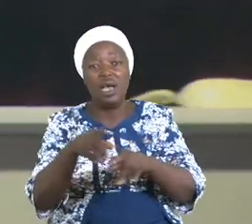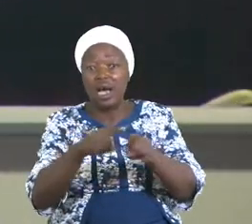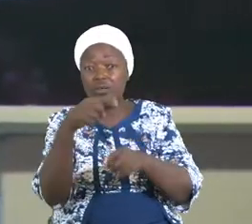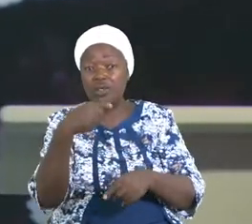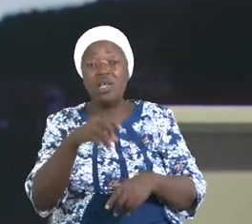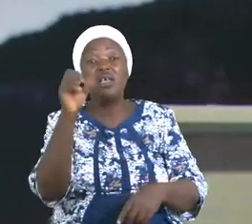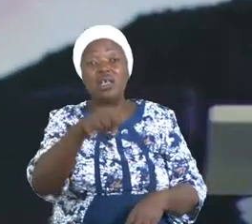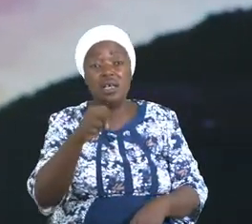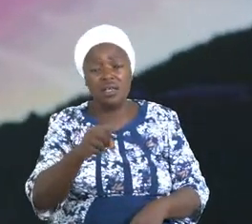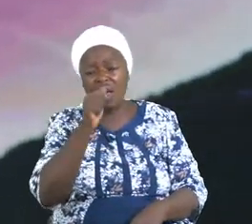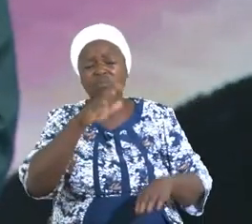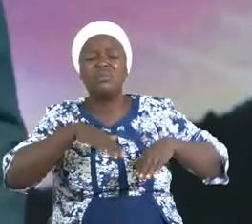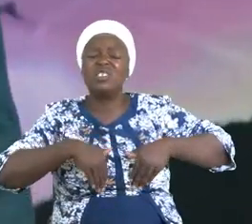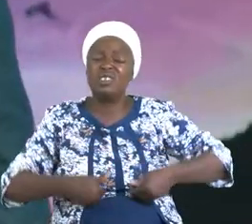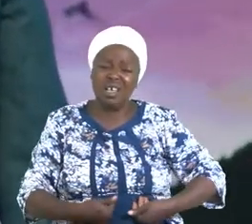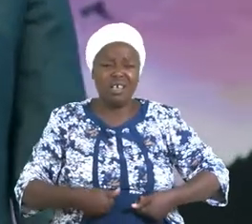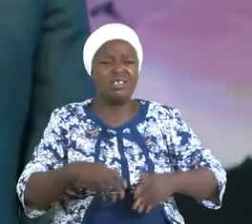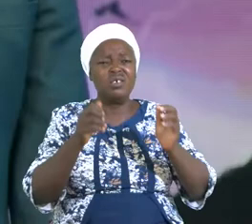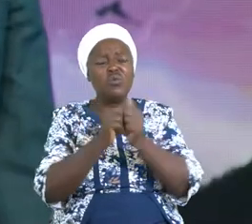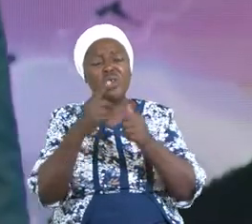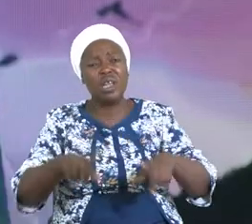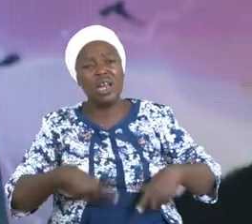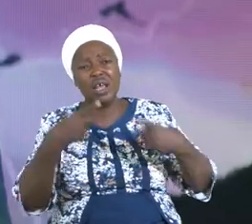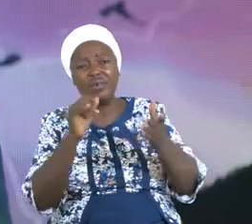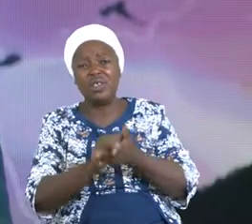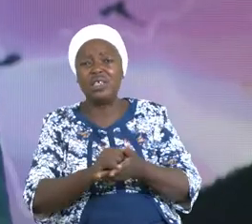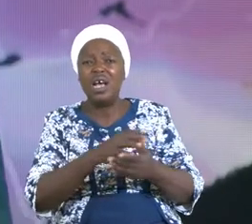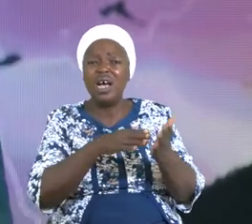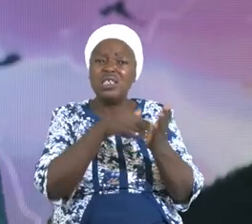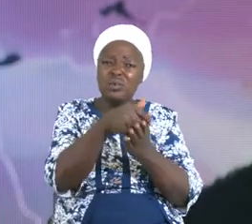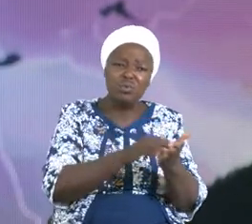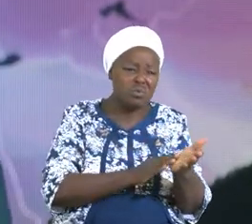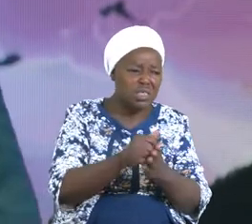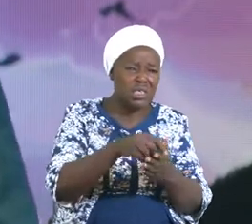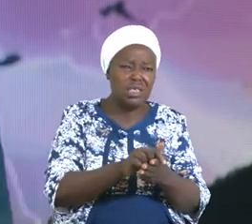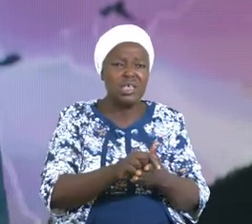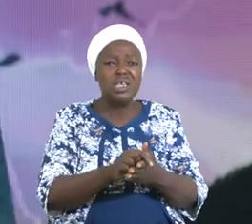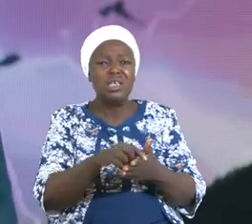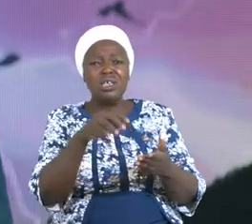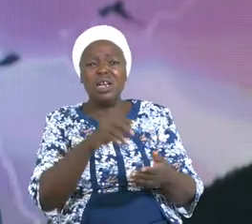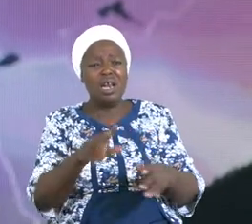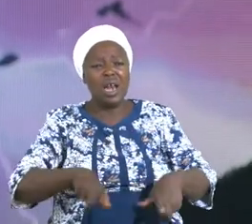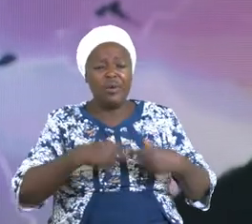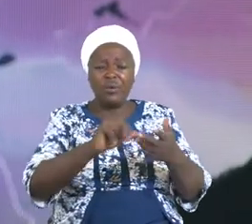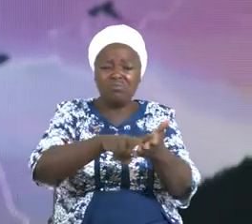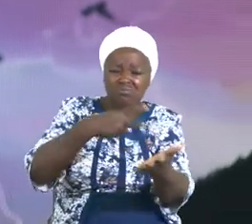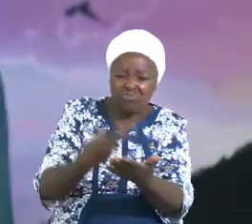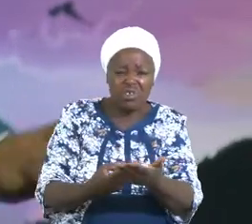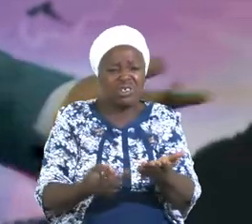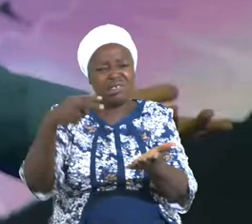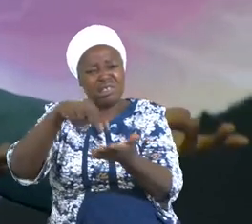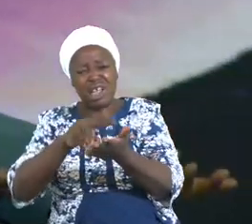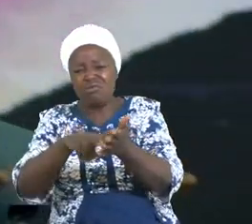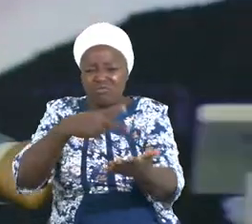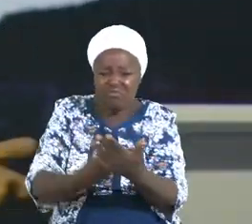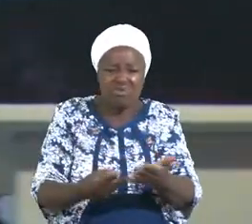fed up with the life of weakness, life of falling and rising,